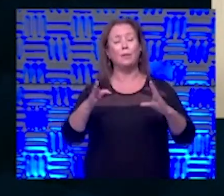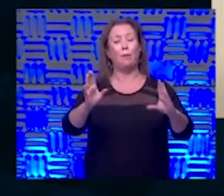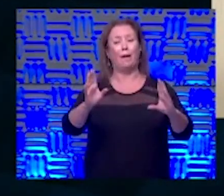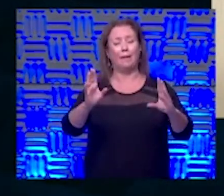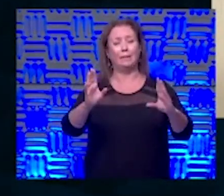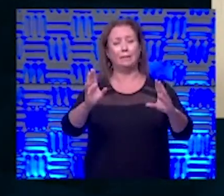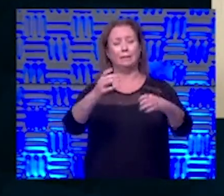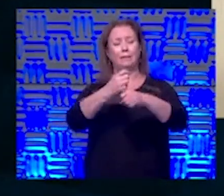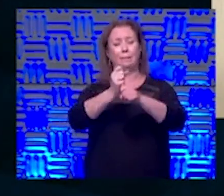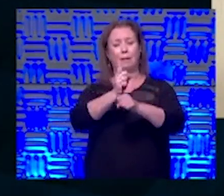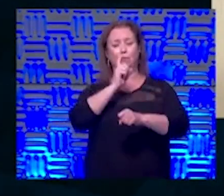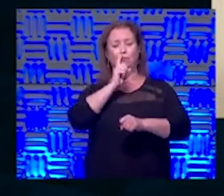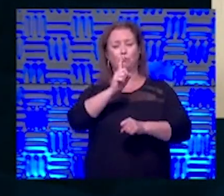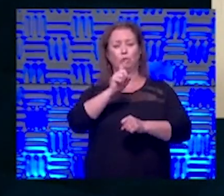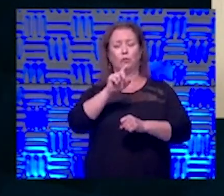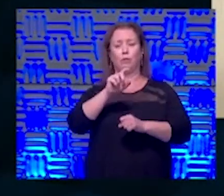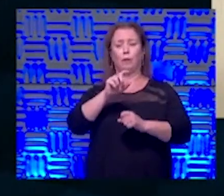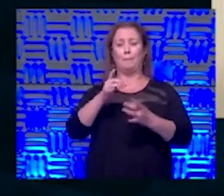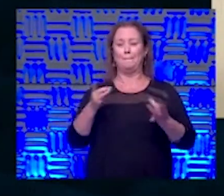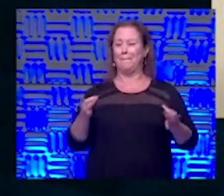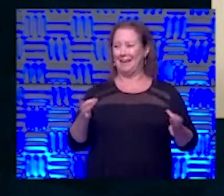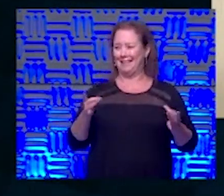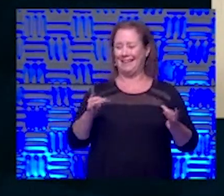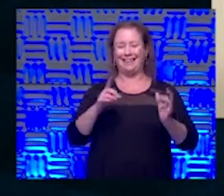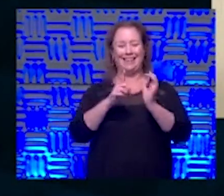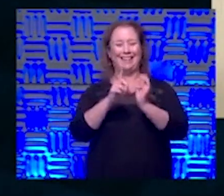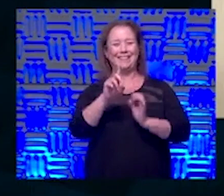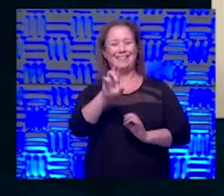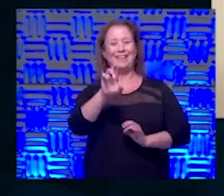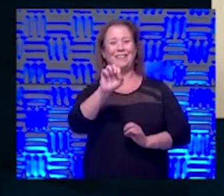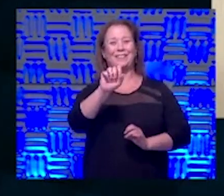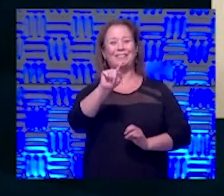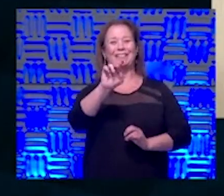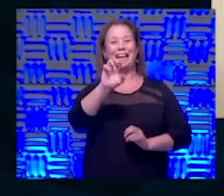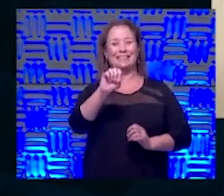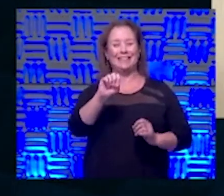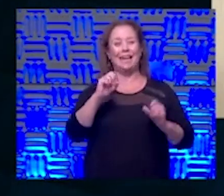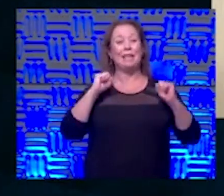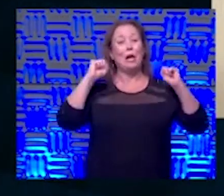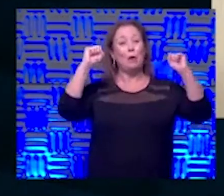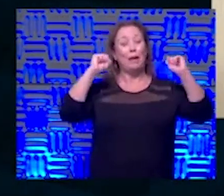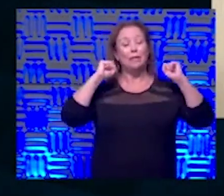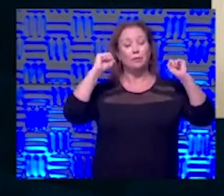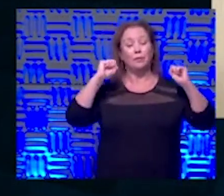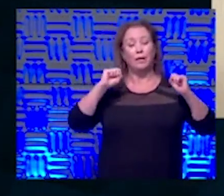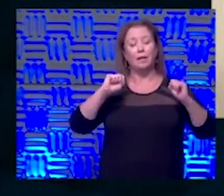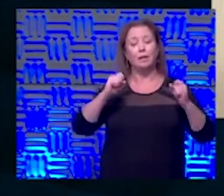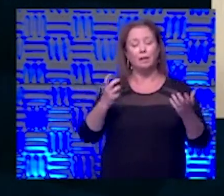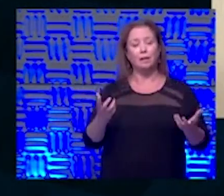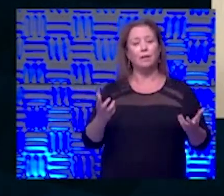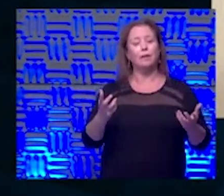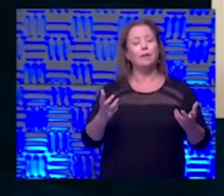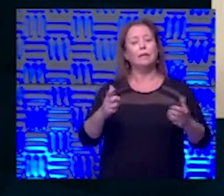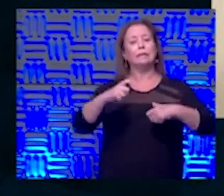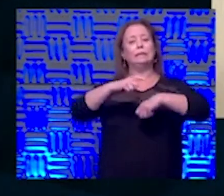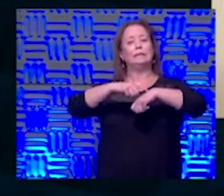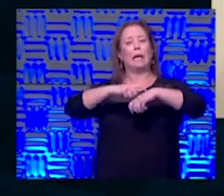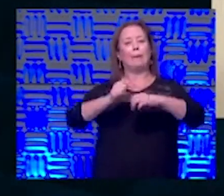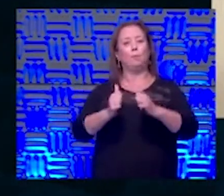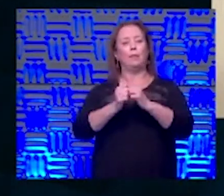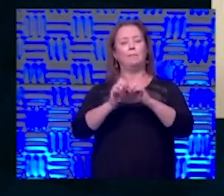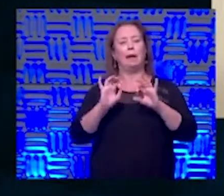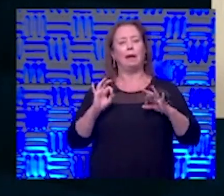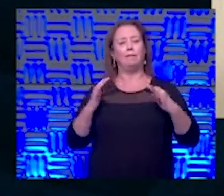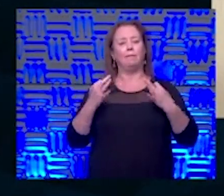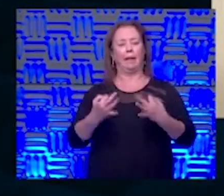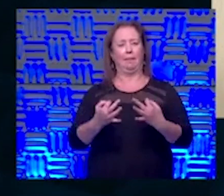we exercise, meditate on a regular basis, that we do engage in exercise, that we do say, I'm going to have this time with my family where